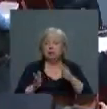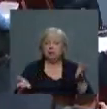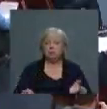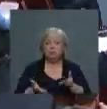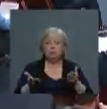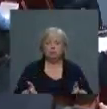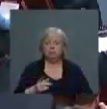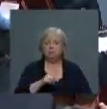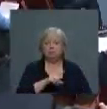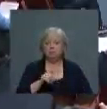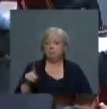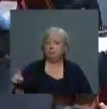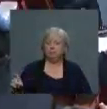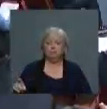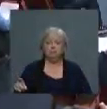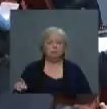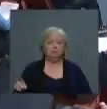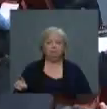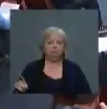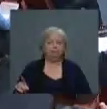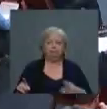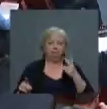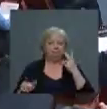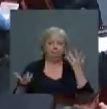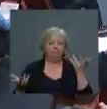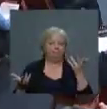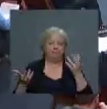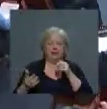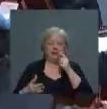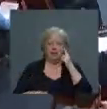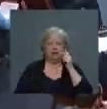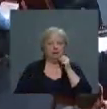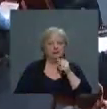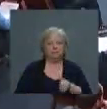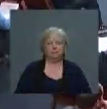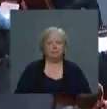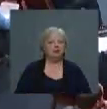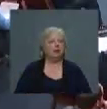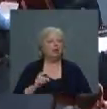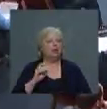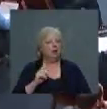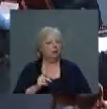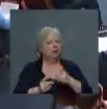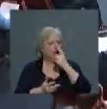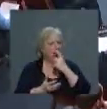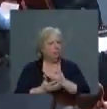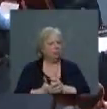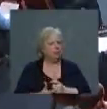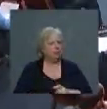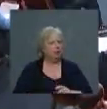chance? No, it doesn't look like it. Okay. It's interesting.